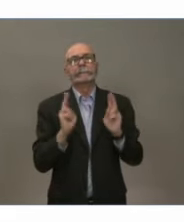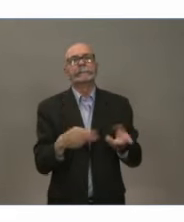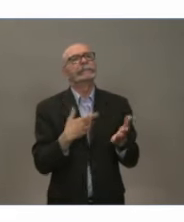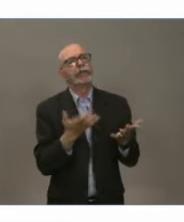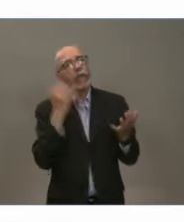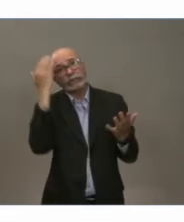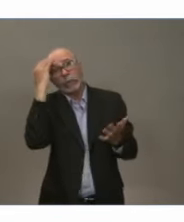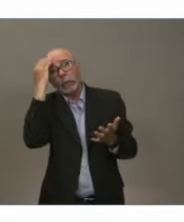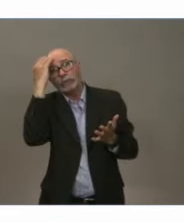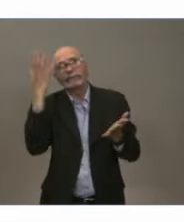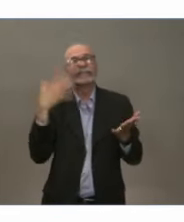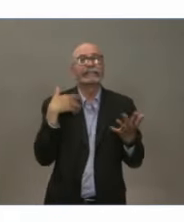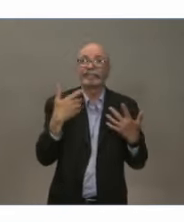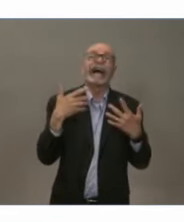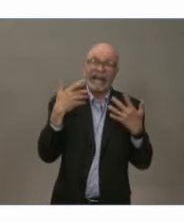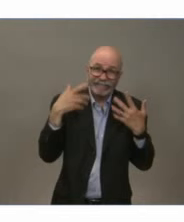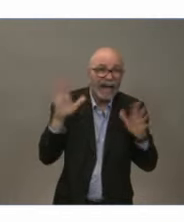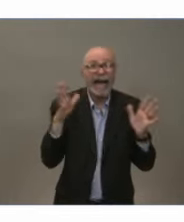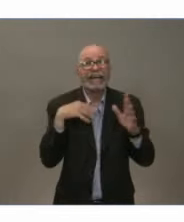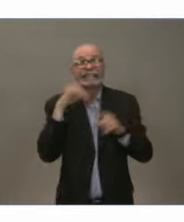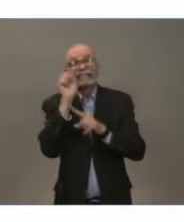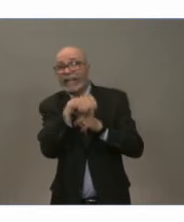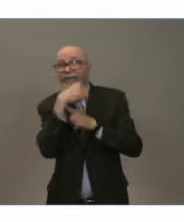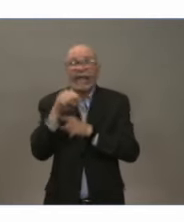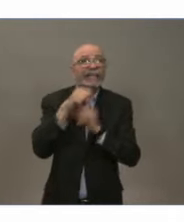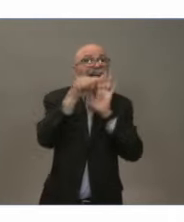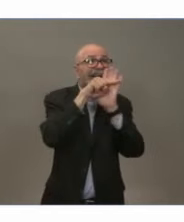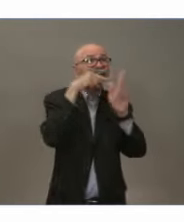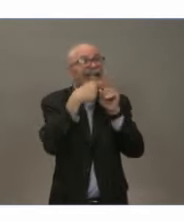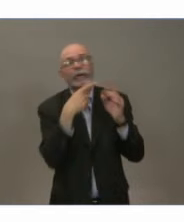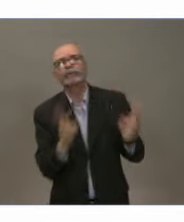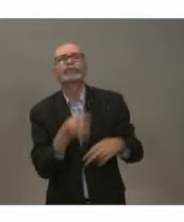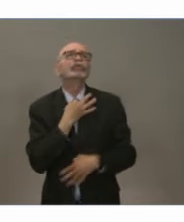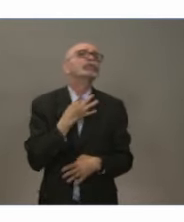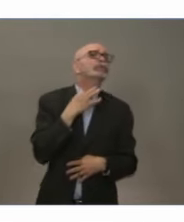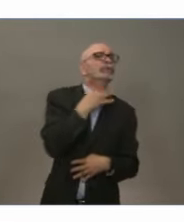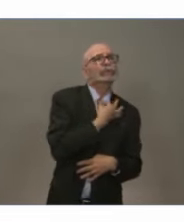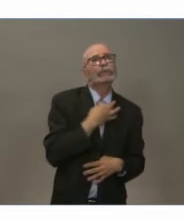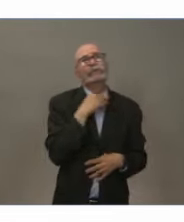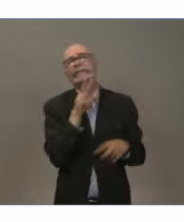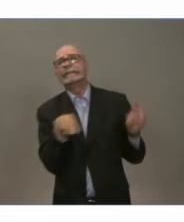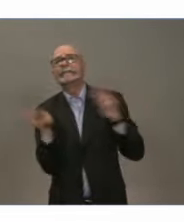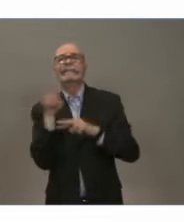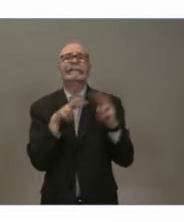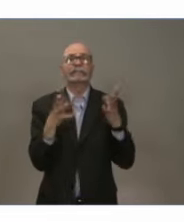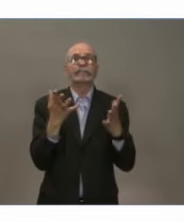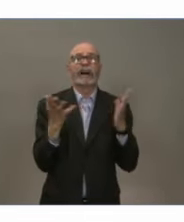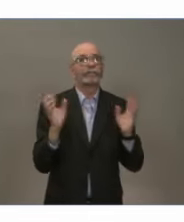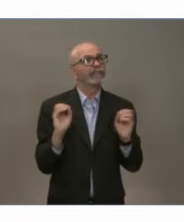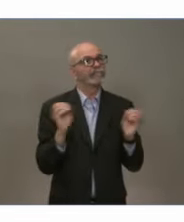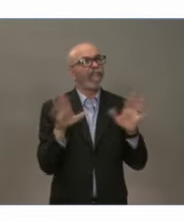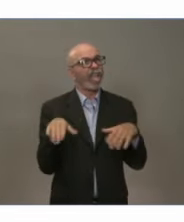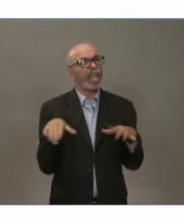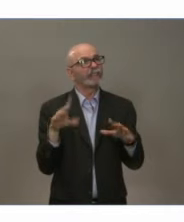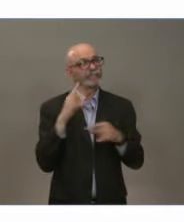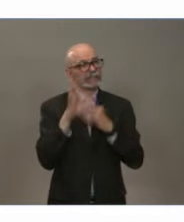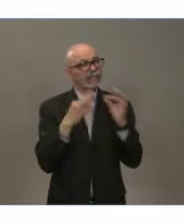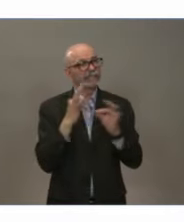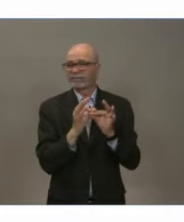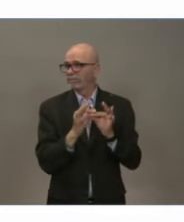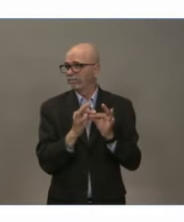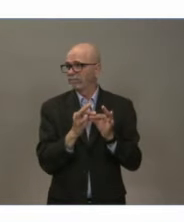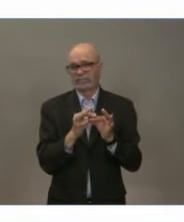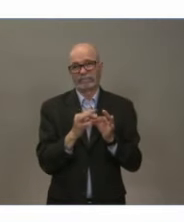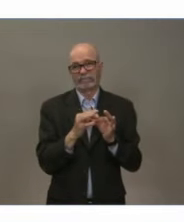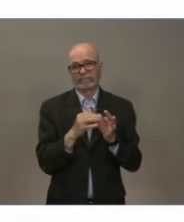whether people outside of the central zone are being tested properly. How would you respond to those concerns? So the numbers that